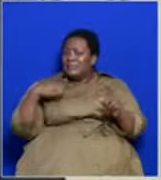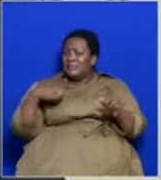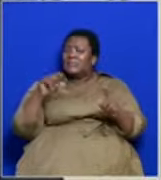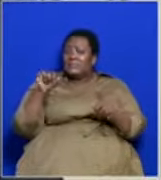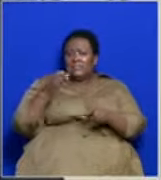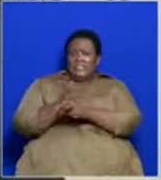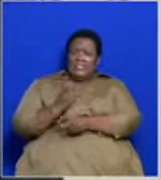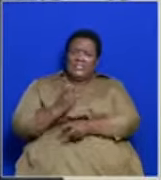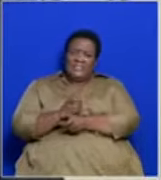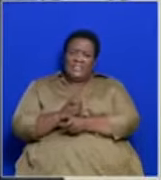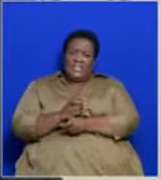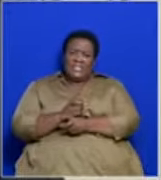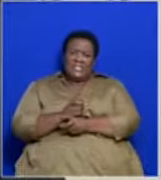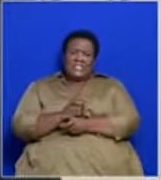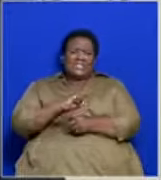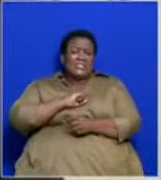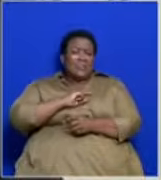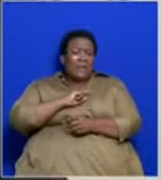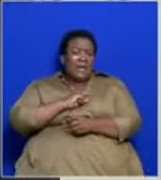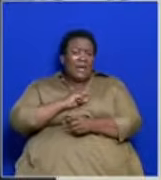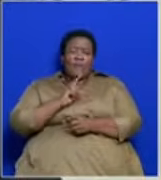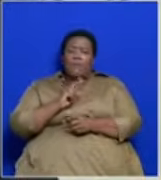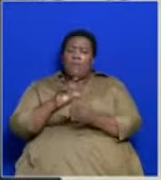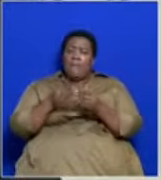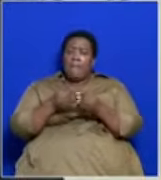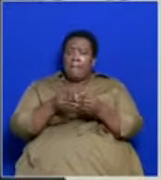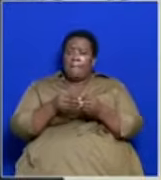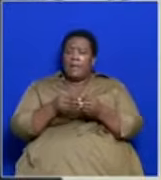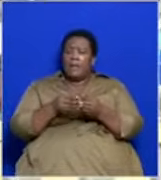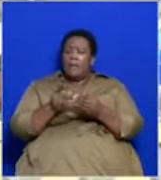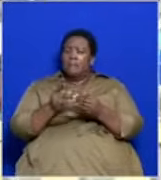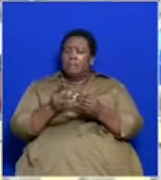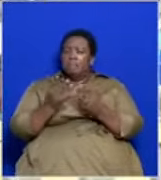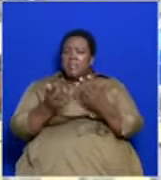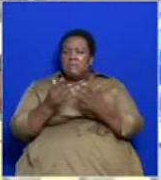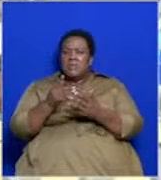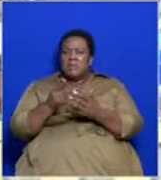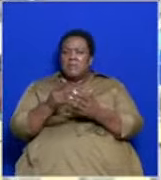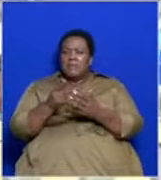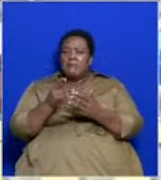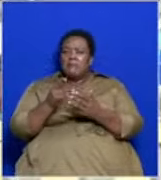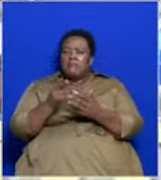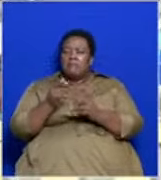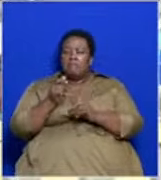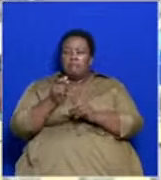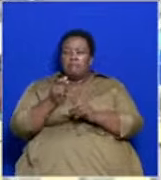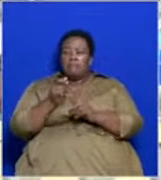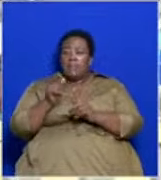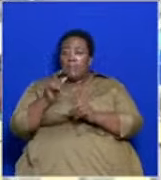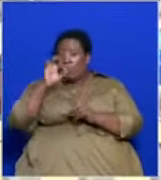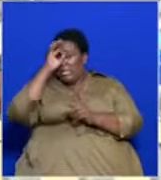when we charge a member, for instance, a member committed a murder, when we will recommend